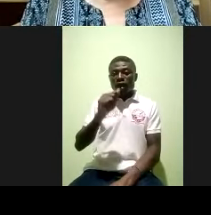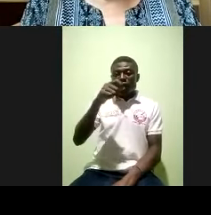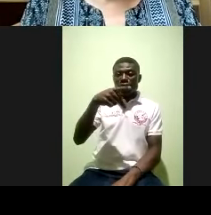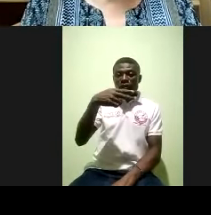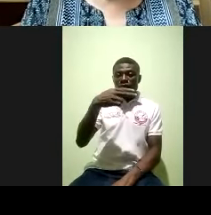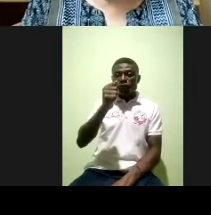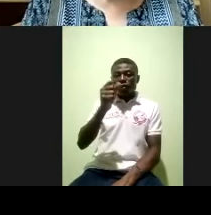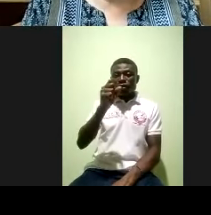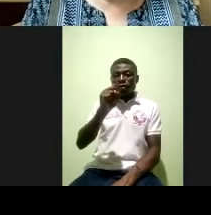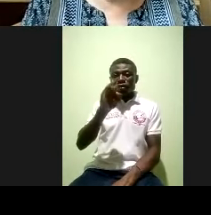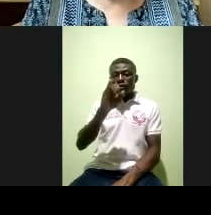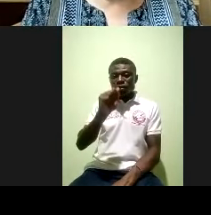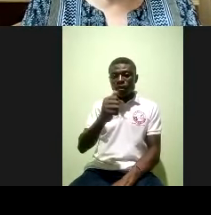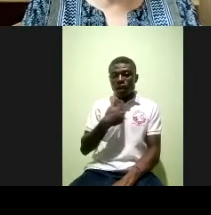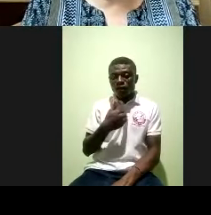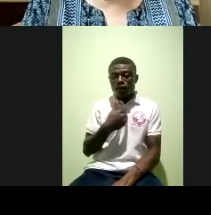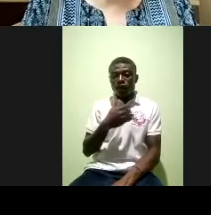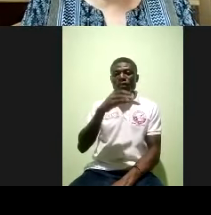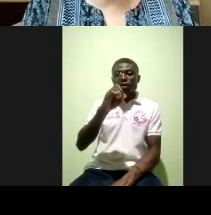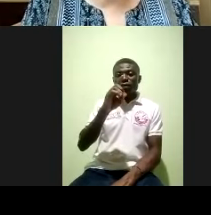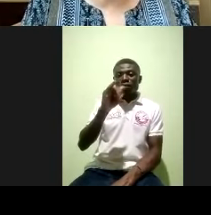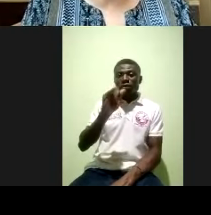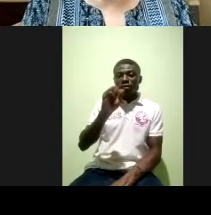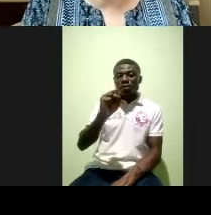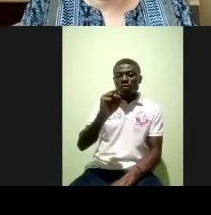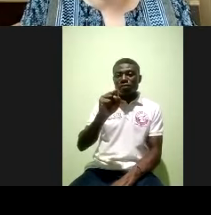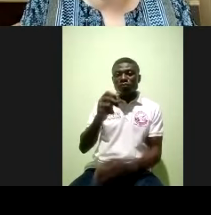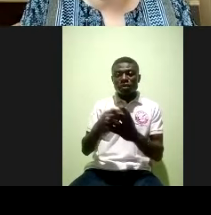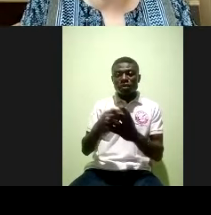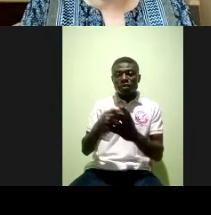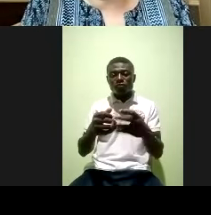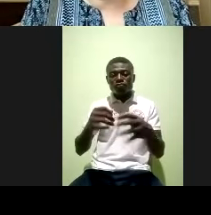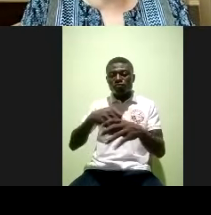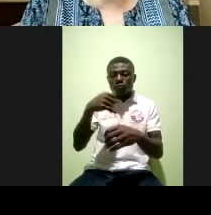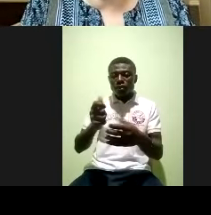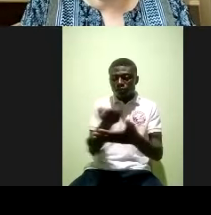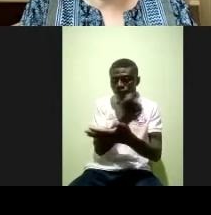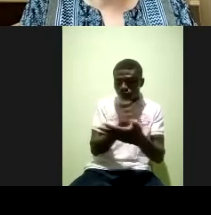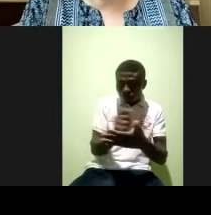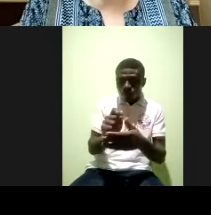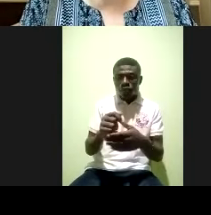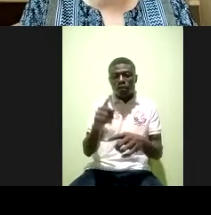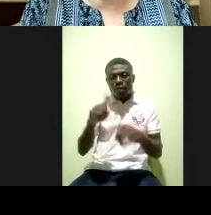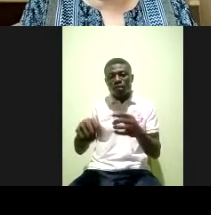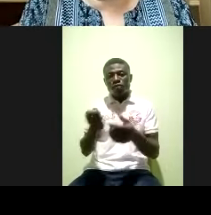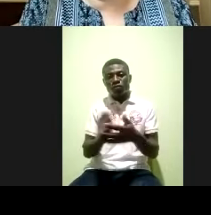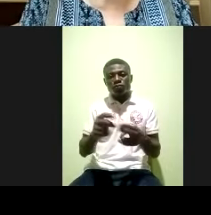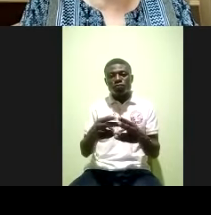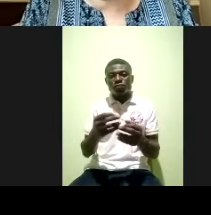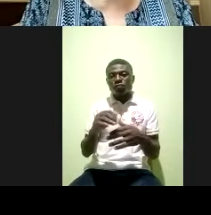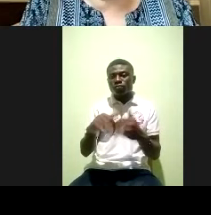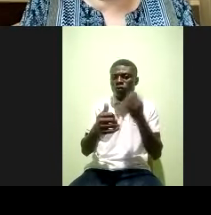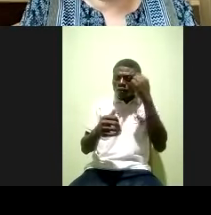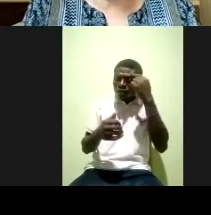is dyspraxia, trouble with the gross motor skills, fine motor skills, and along with the movement and